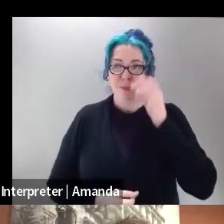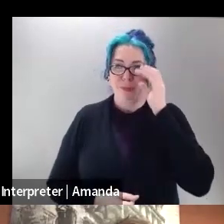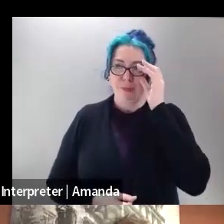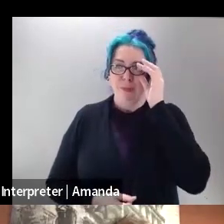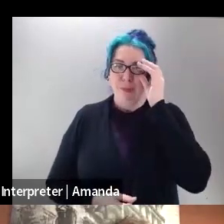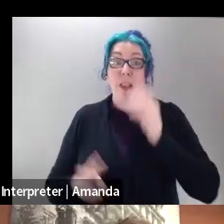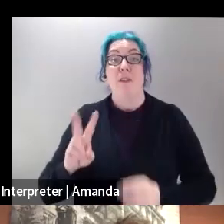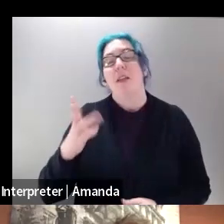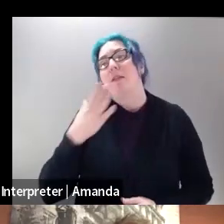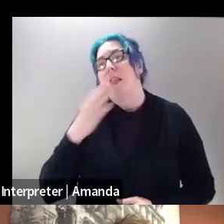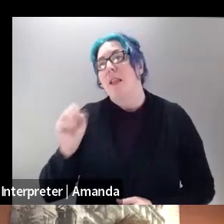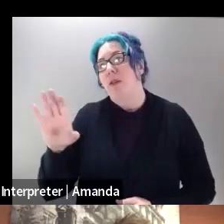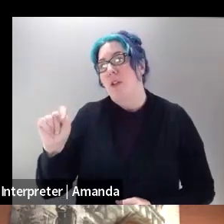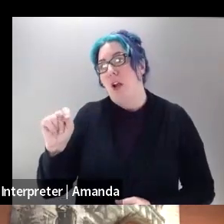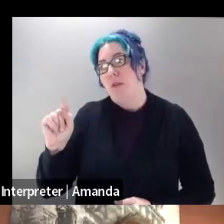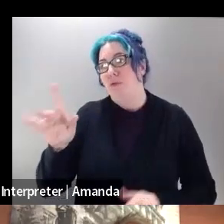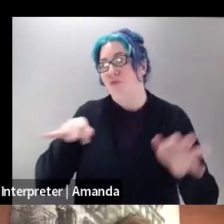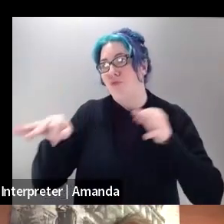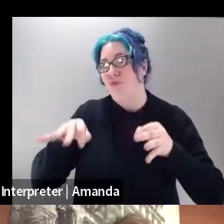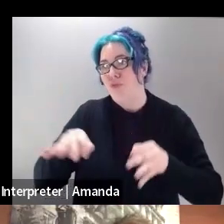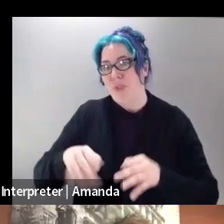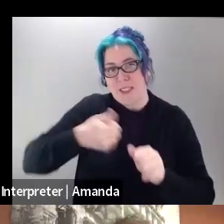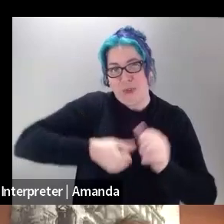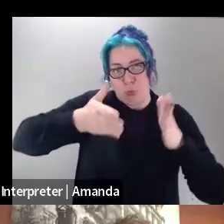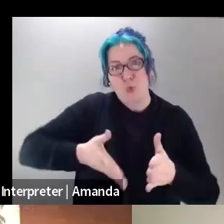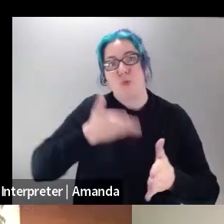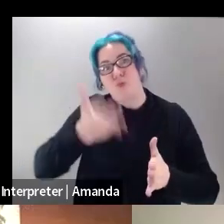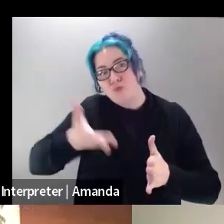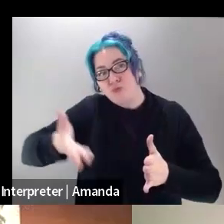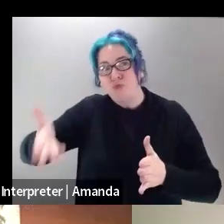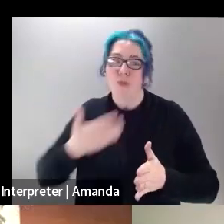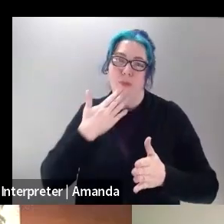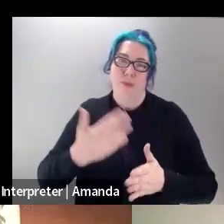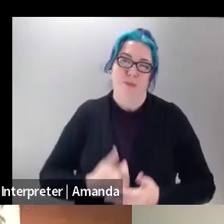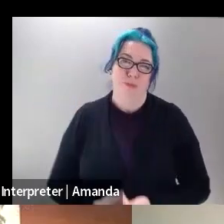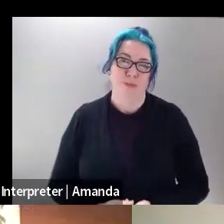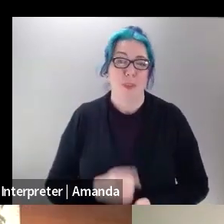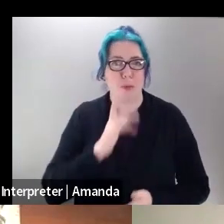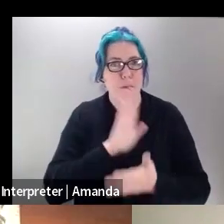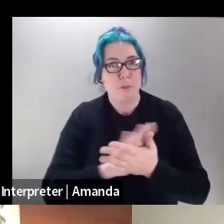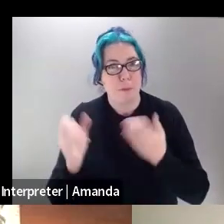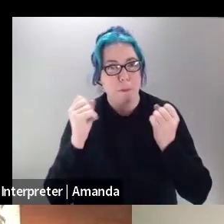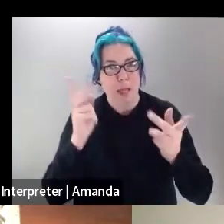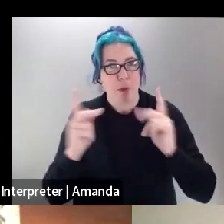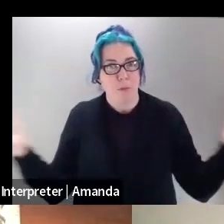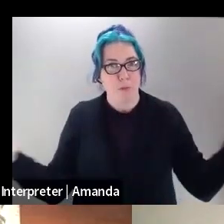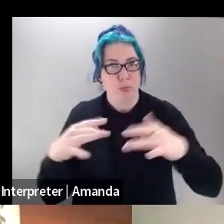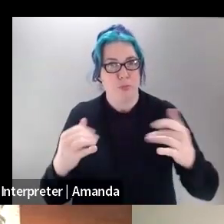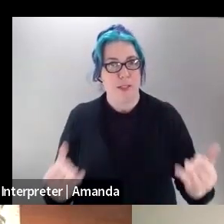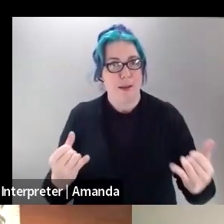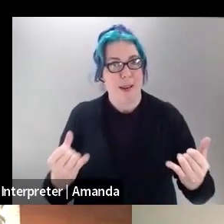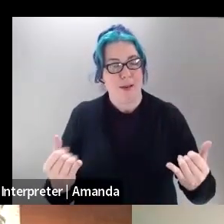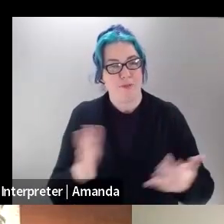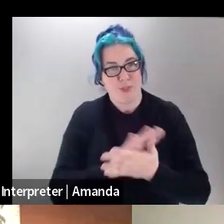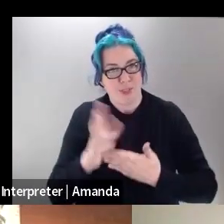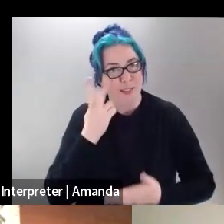those introductions and those preliminaries. It's great to see so many people in the Zoom room. Thank you all very much